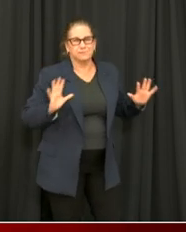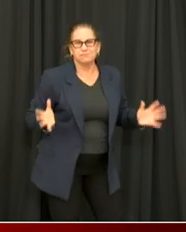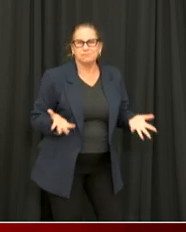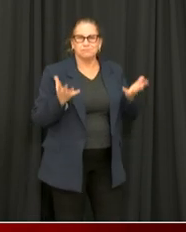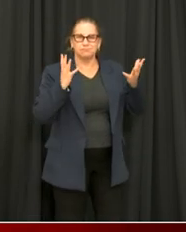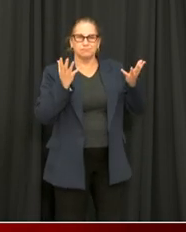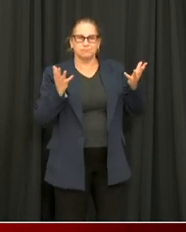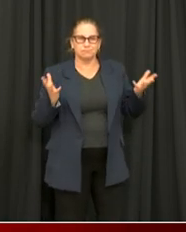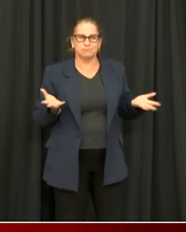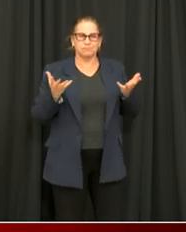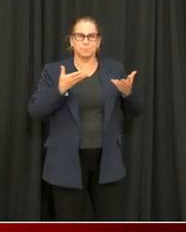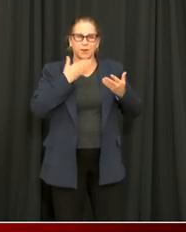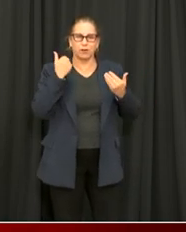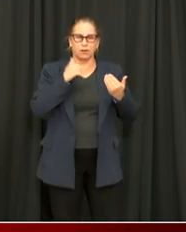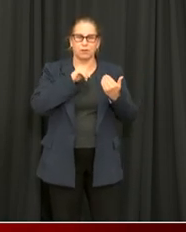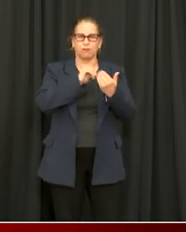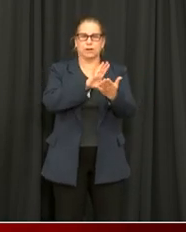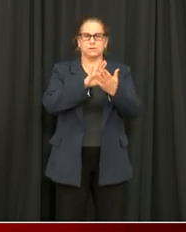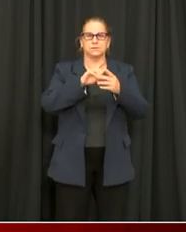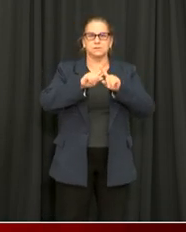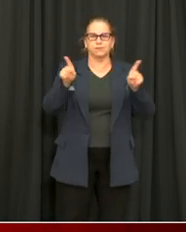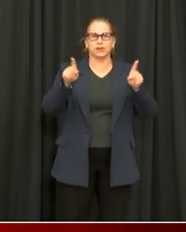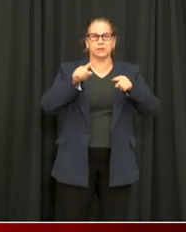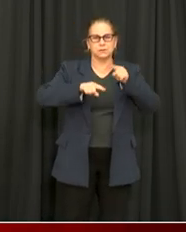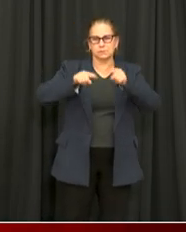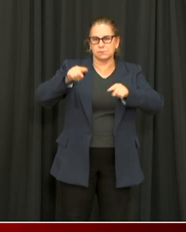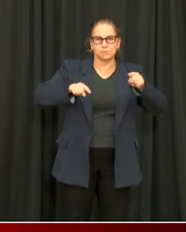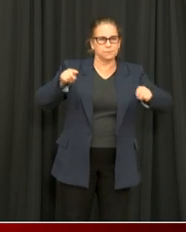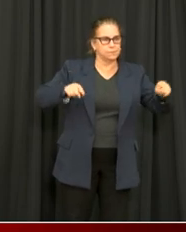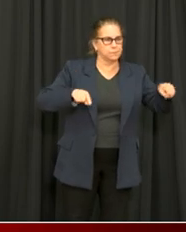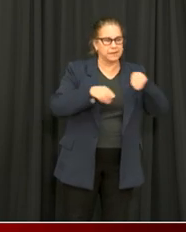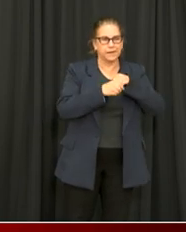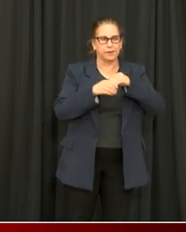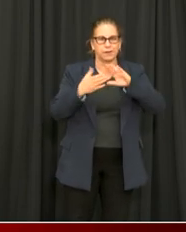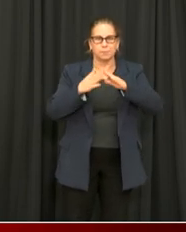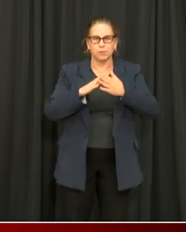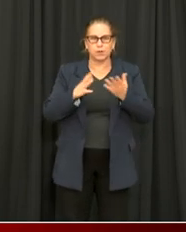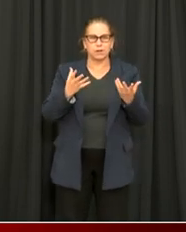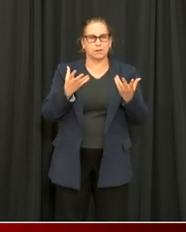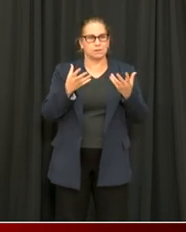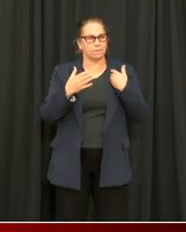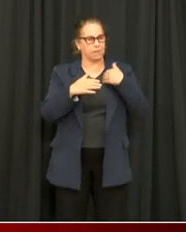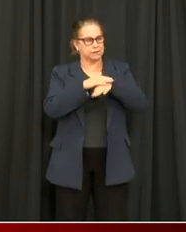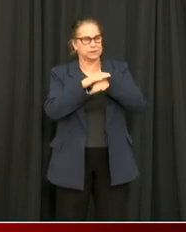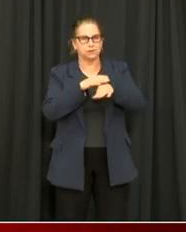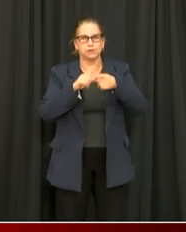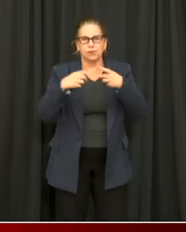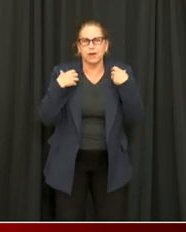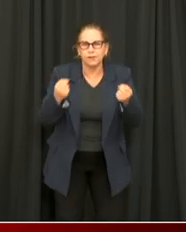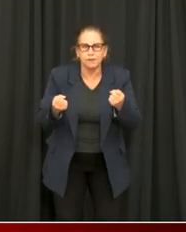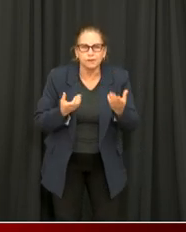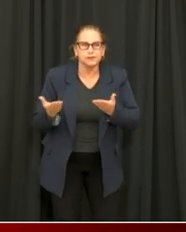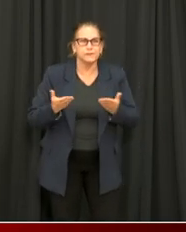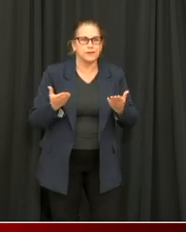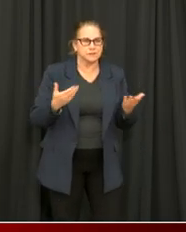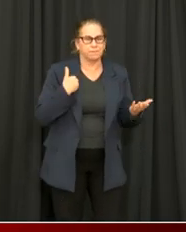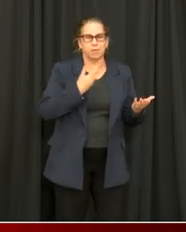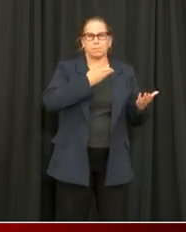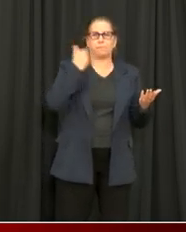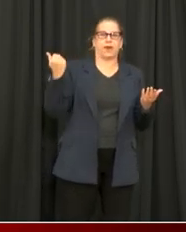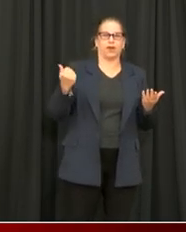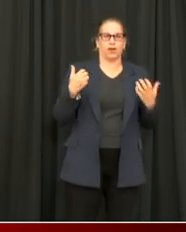seeing, and makes us and our community more resilient for the future. So with that, Mayor, I turn it back over to you. Thank you. Thank